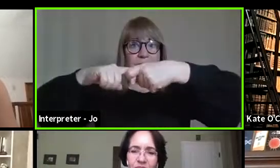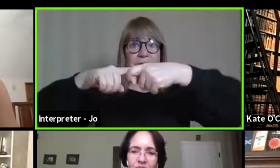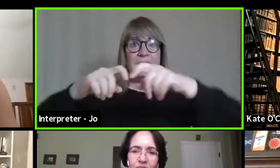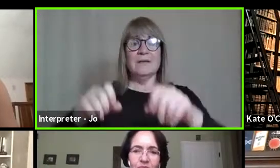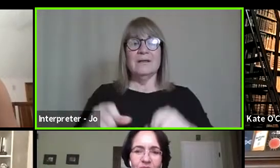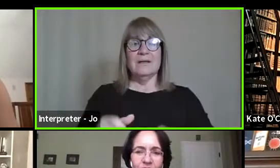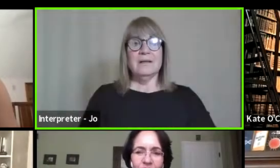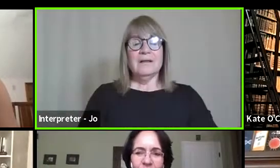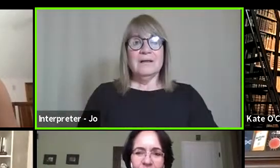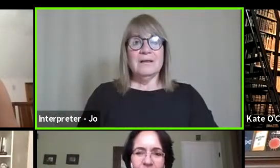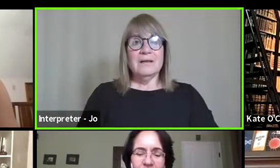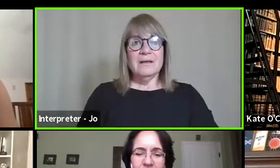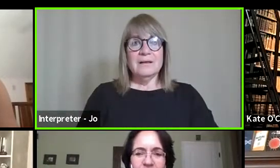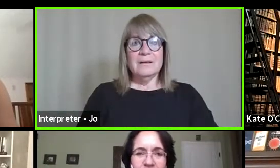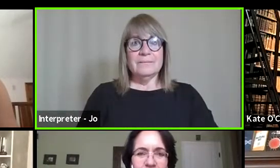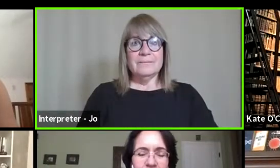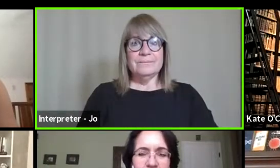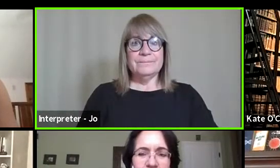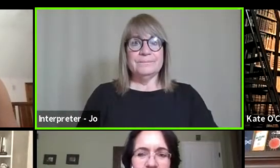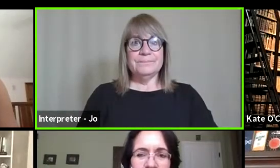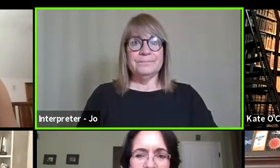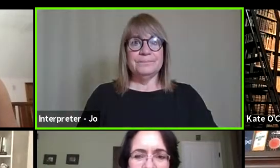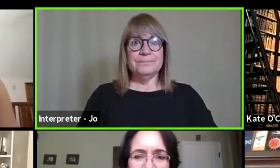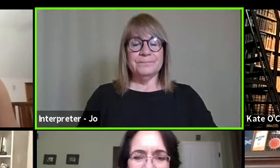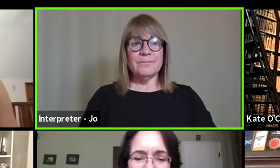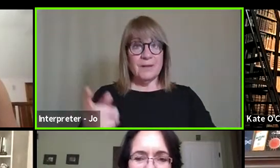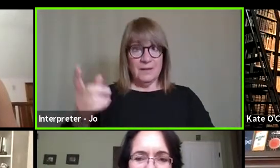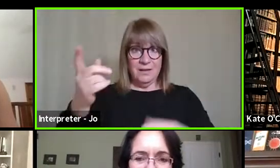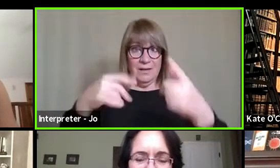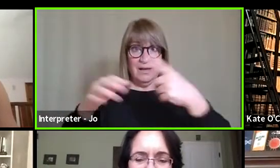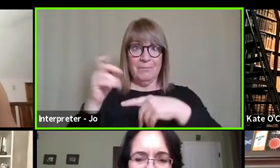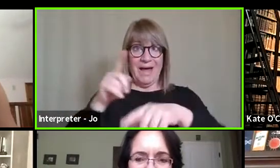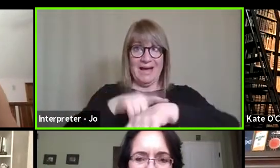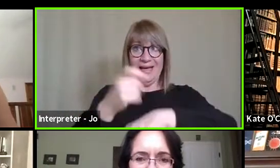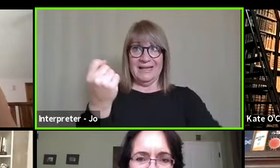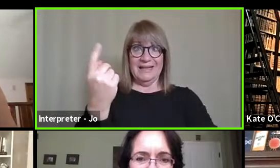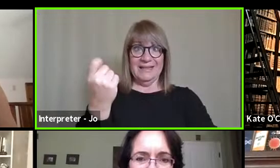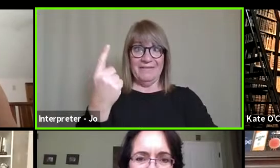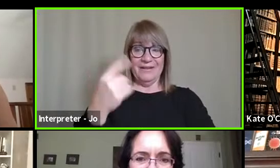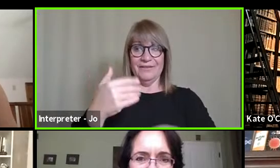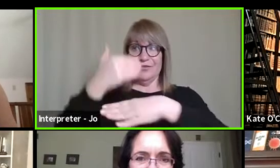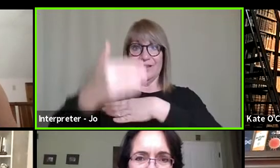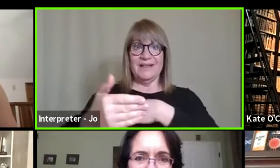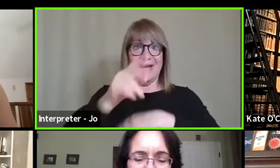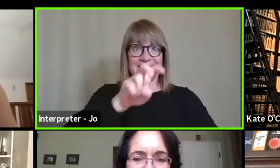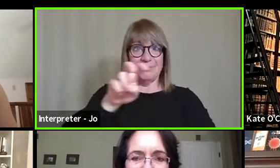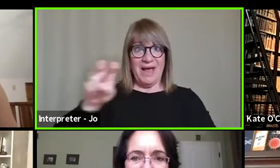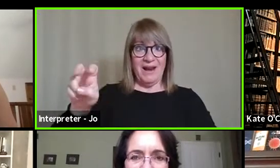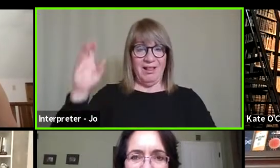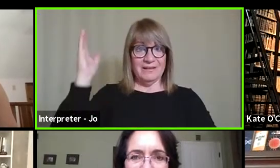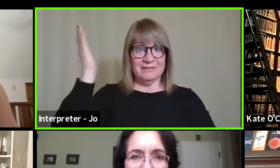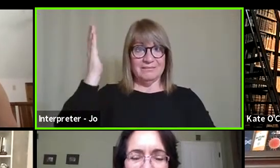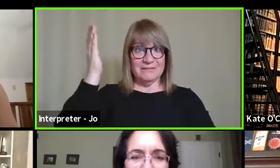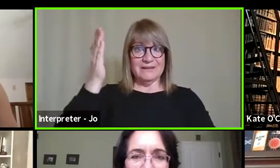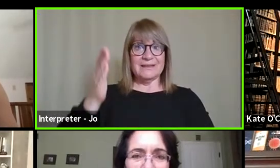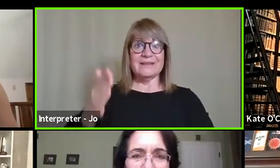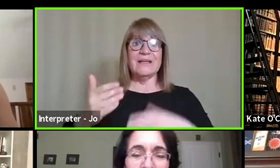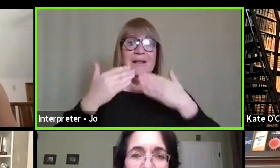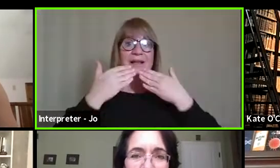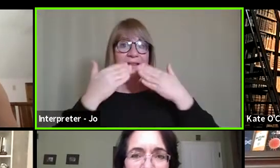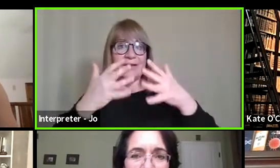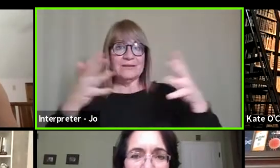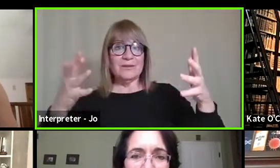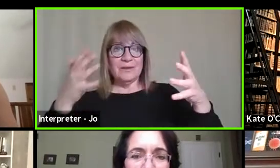briefly and uh we'll come back at 11 for the next panel um thank you so much